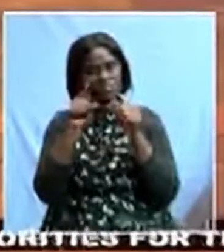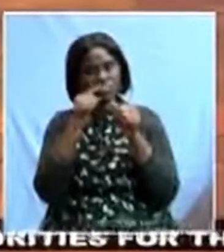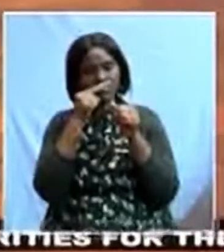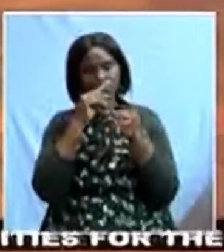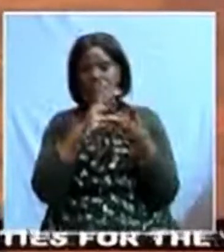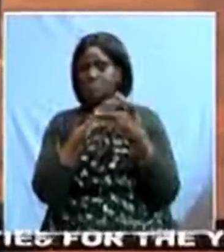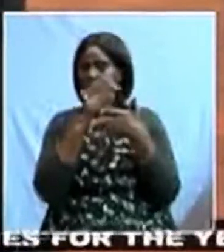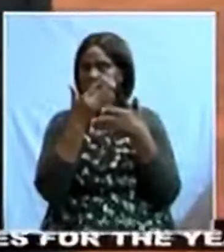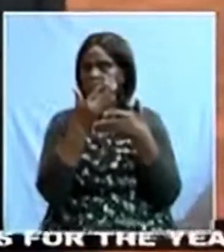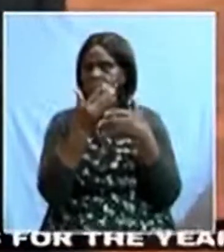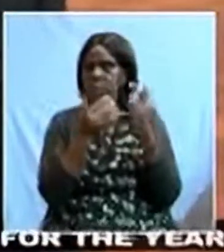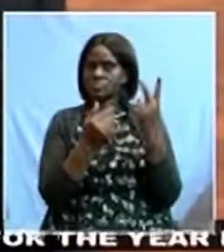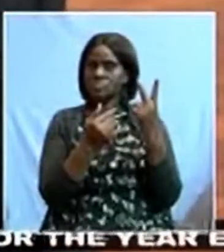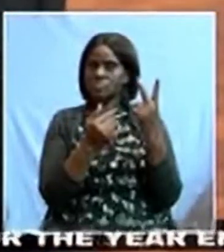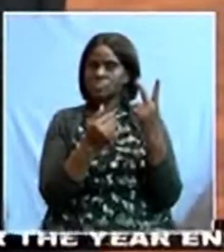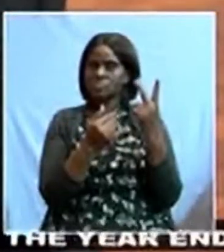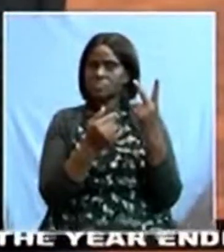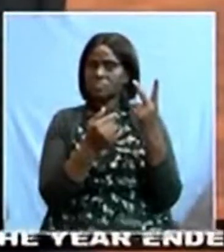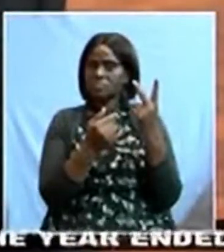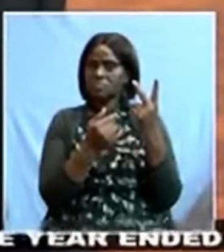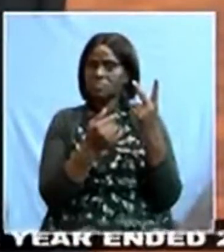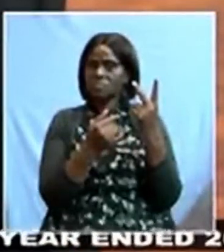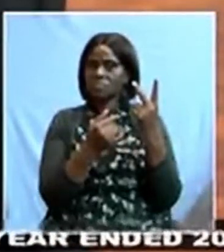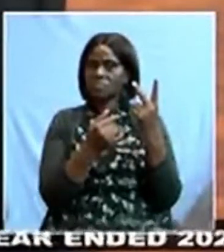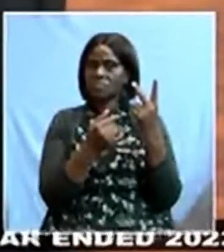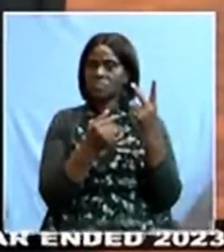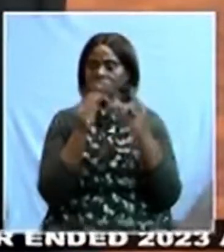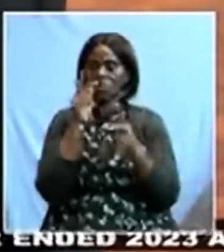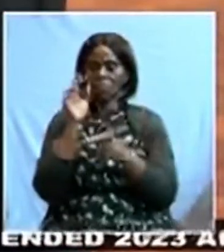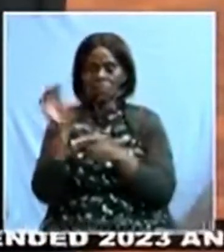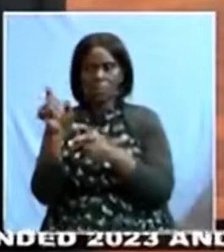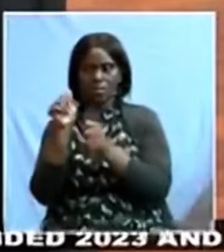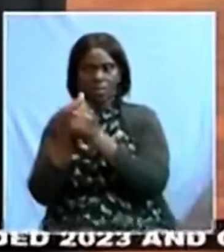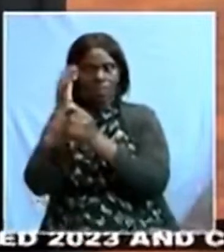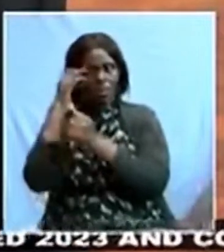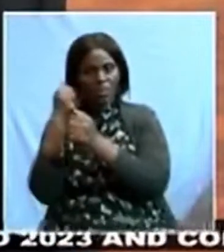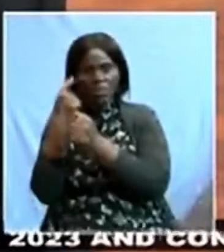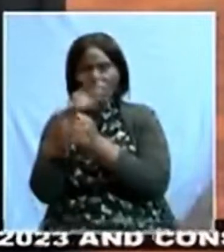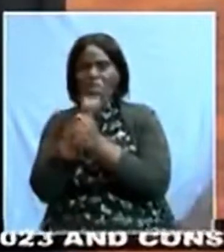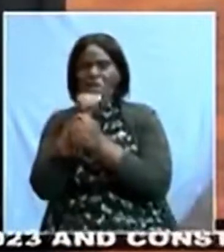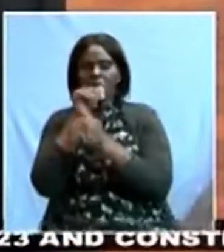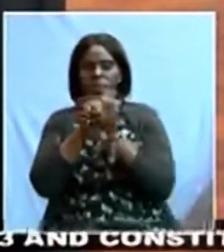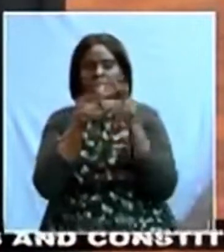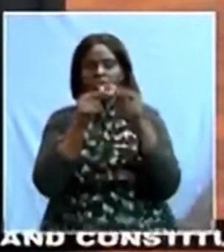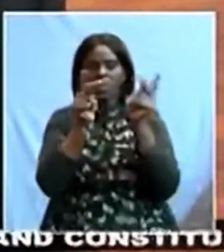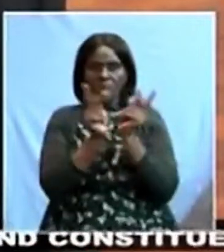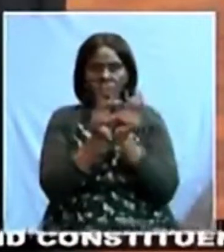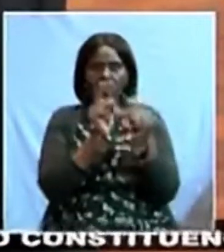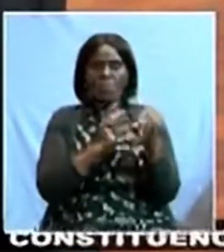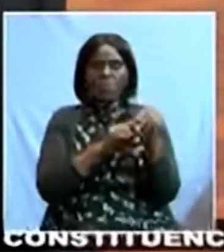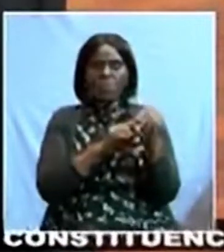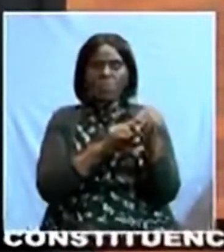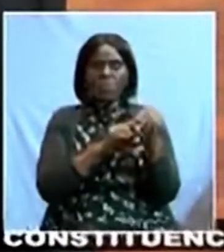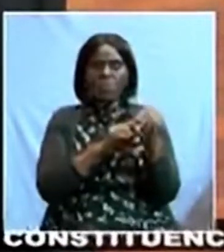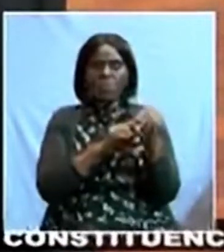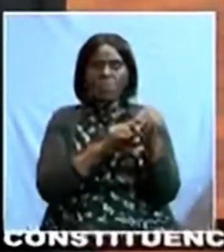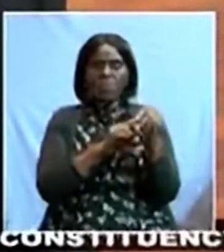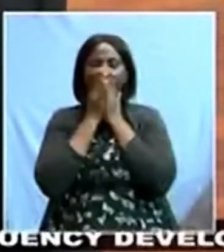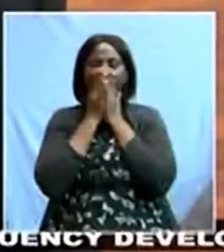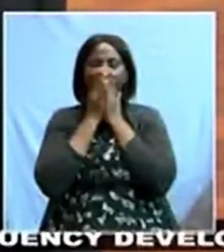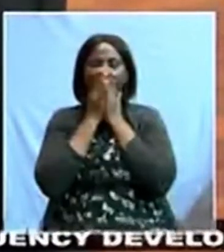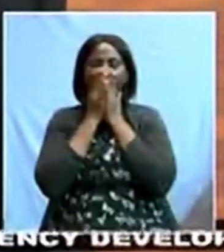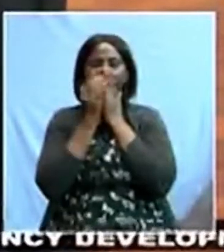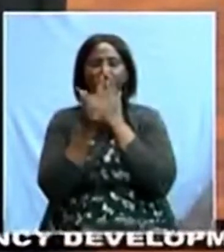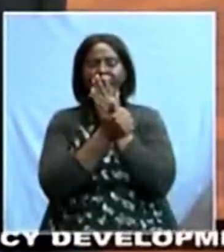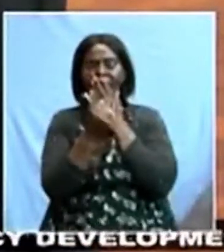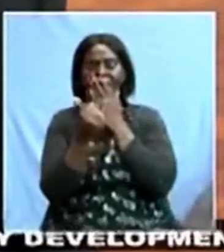the 2 laptops were with the officers that were not at the station at the time, and the other